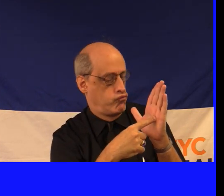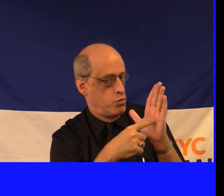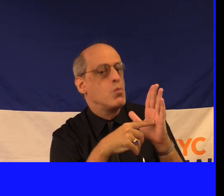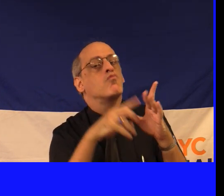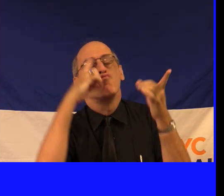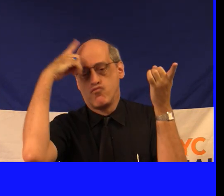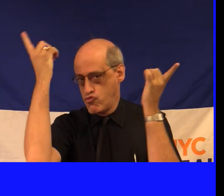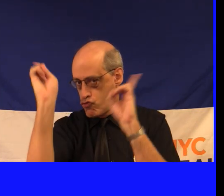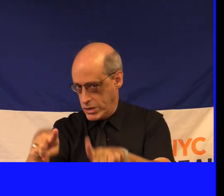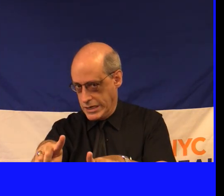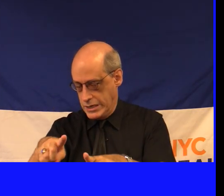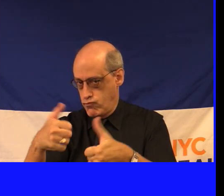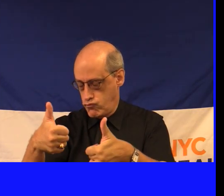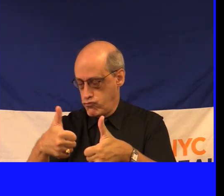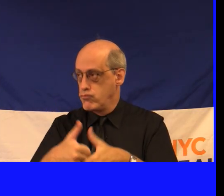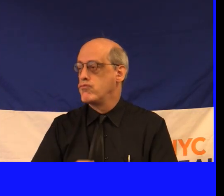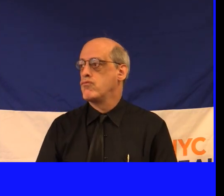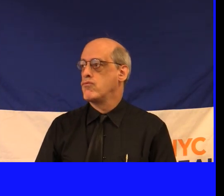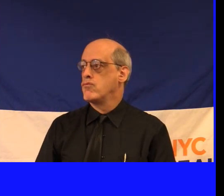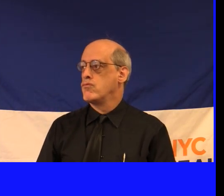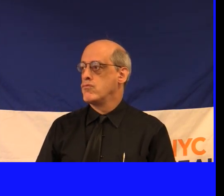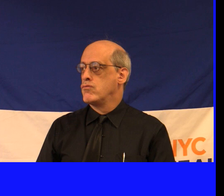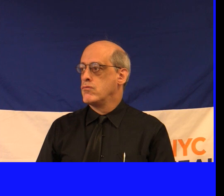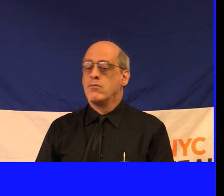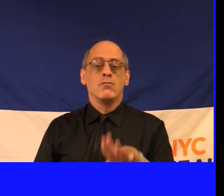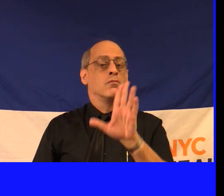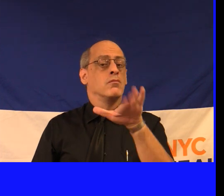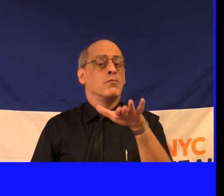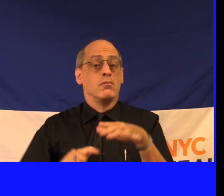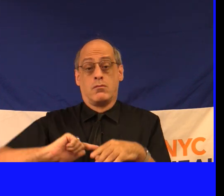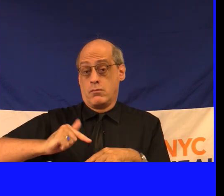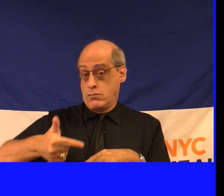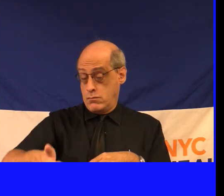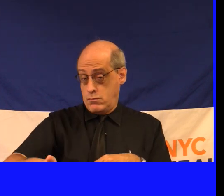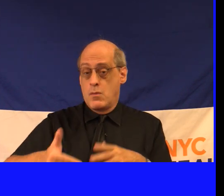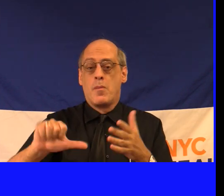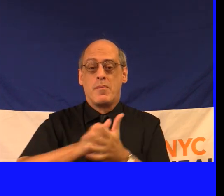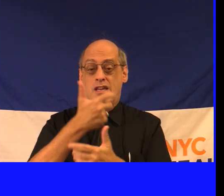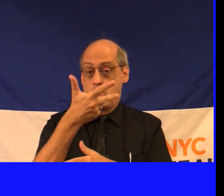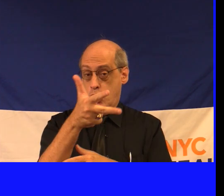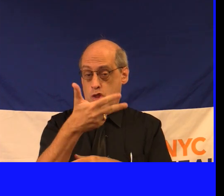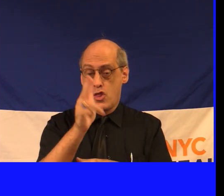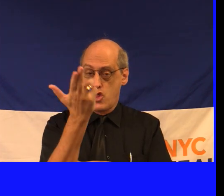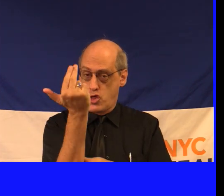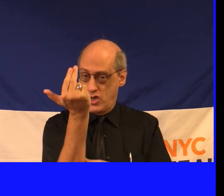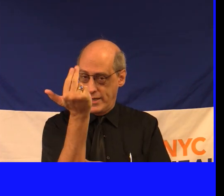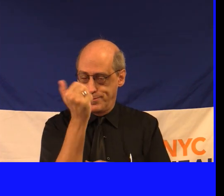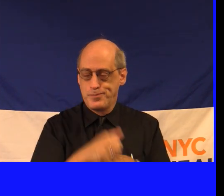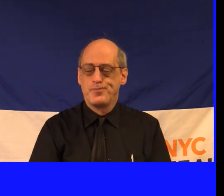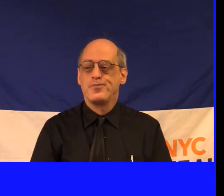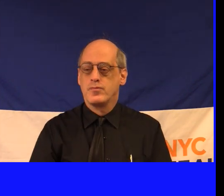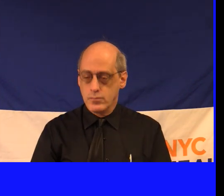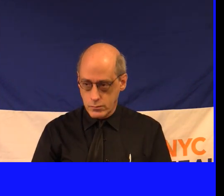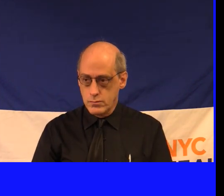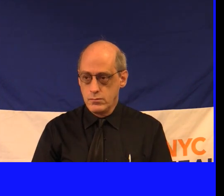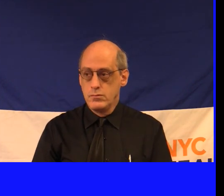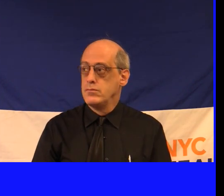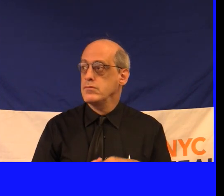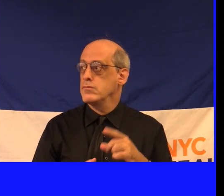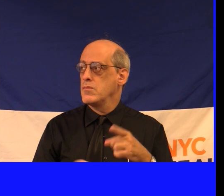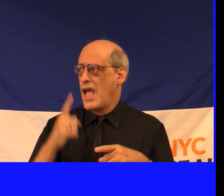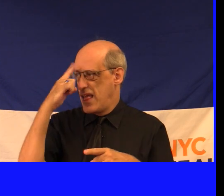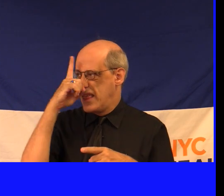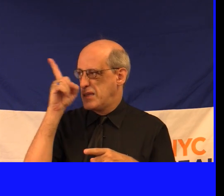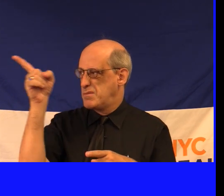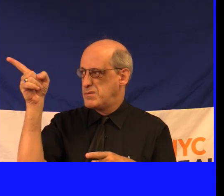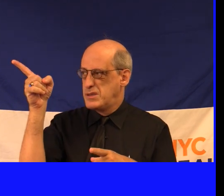management. Now I'm just going to turn it over to page 13. the other areas we spend time on, but I think that these are